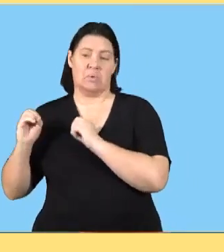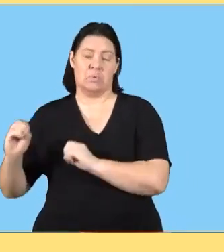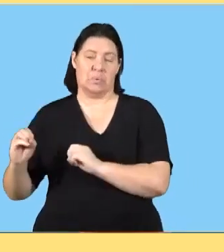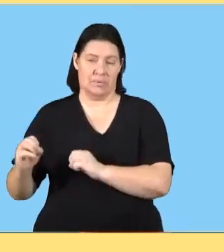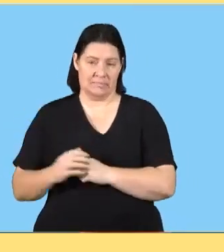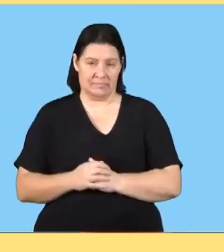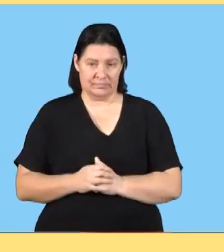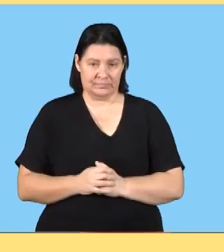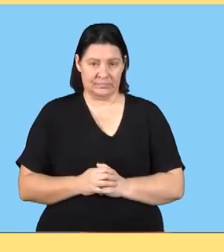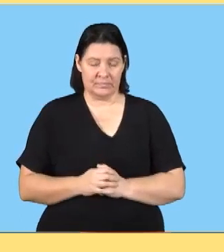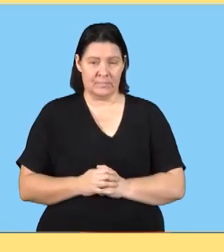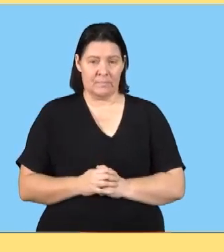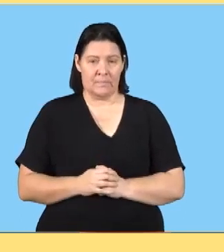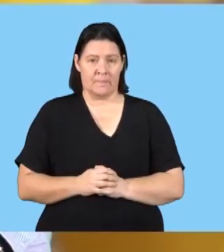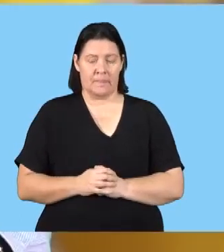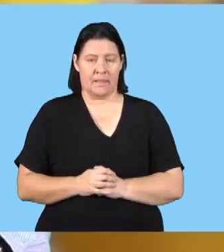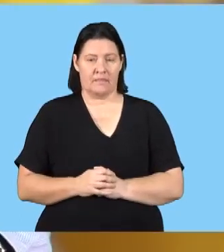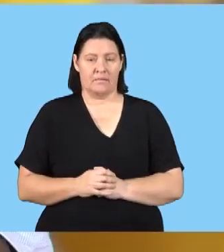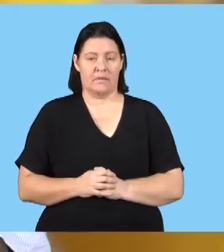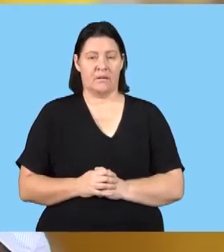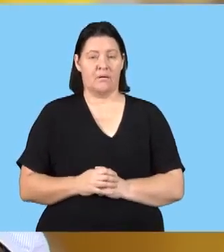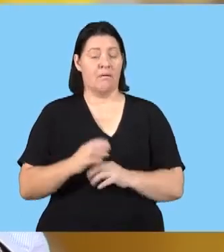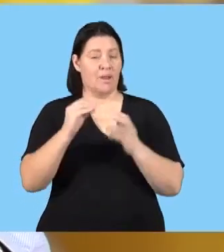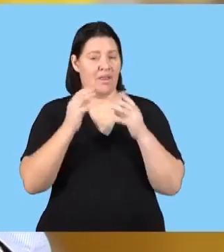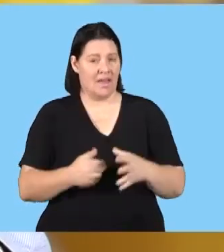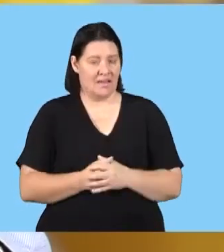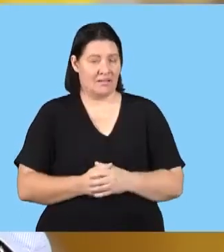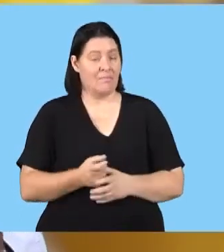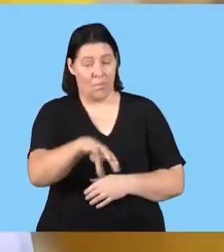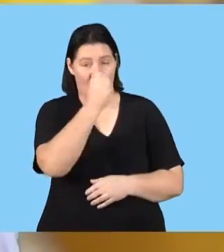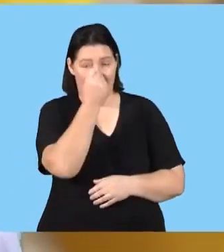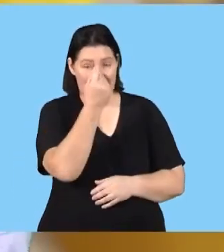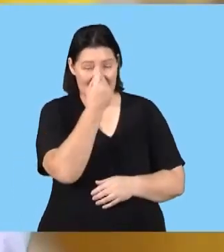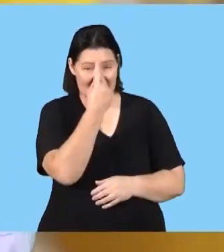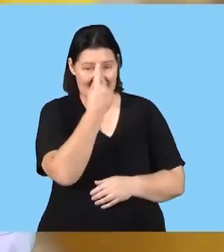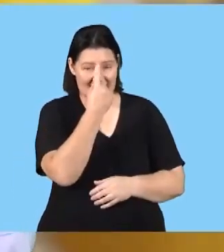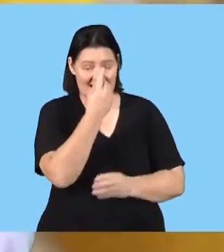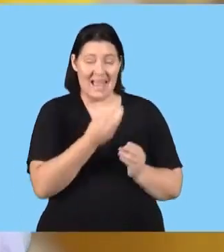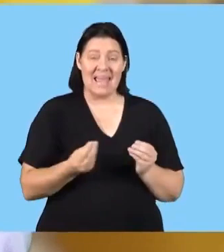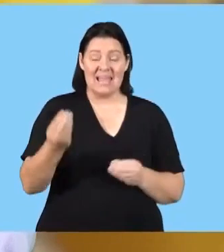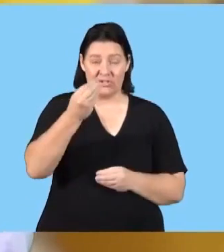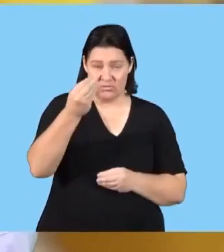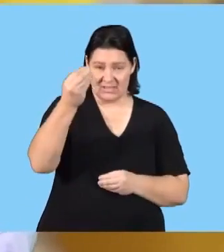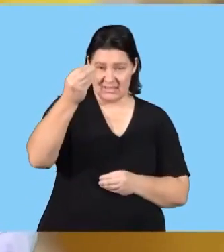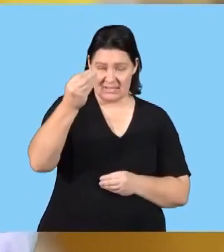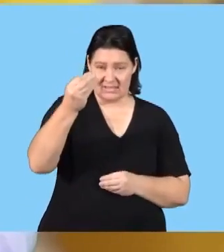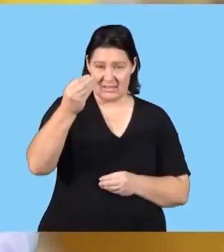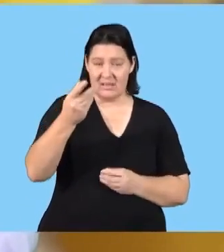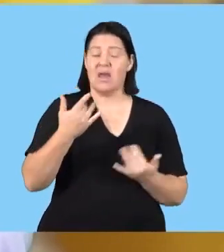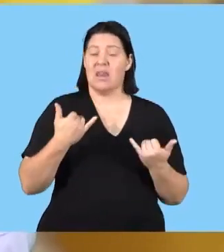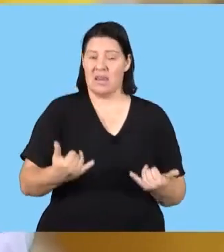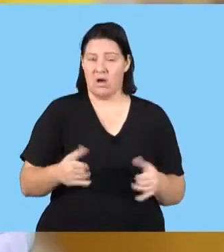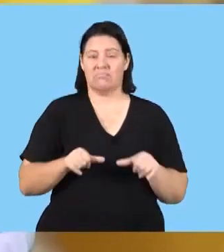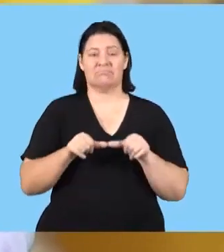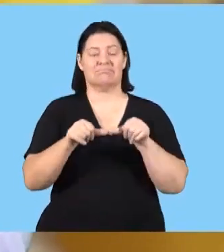on the liabilities? No. My dear learners, now that you've understood the interest on overdue debtors, we are now